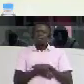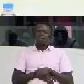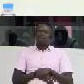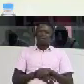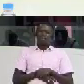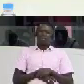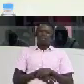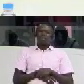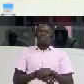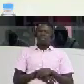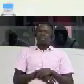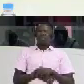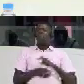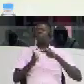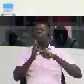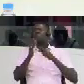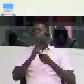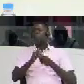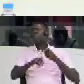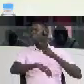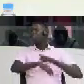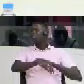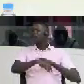Confederation mooy time bi